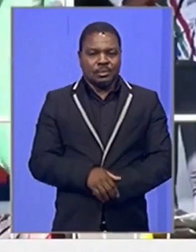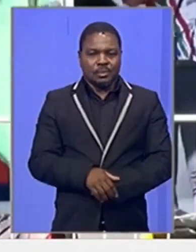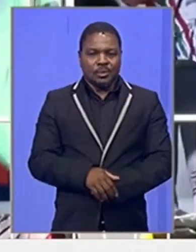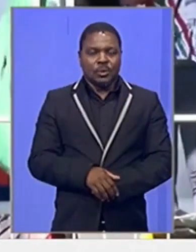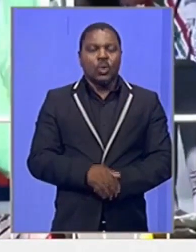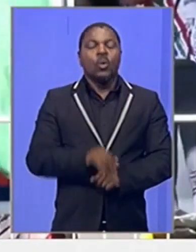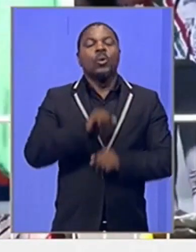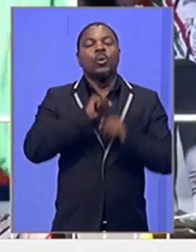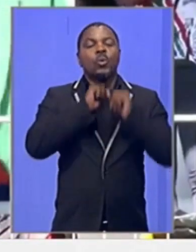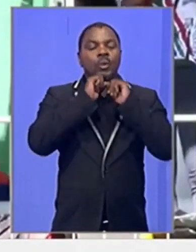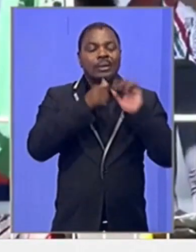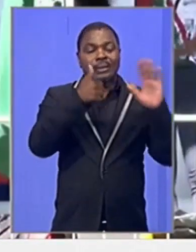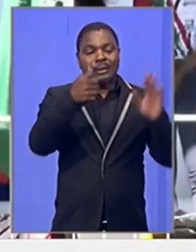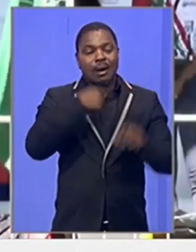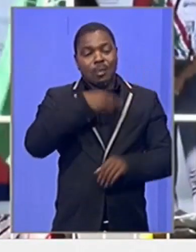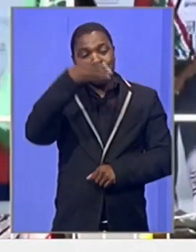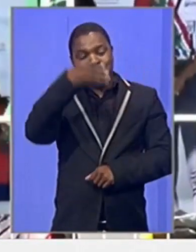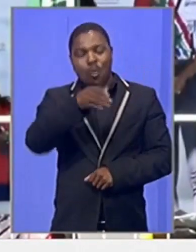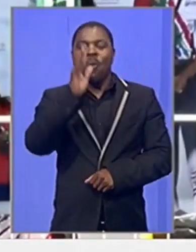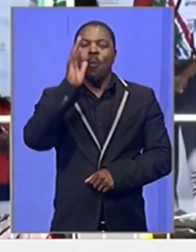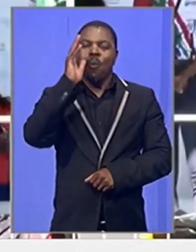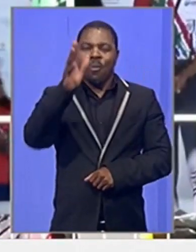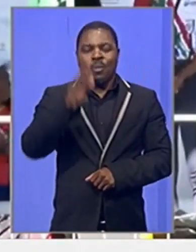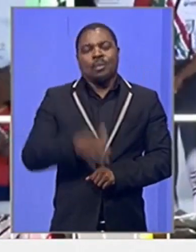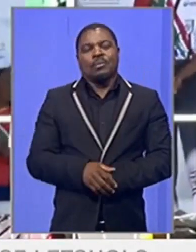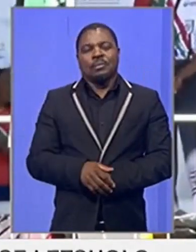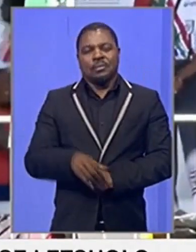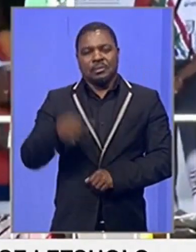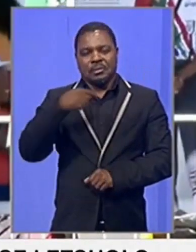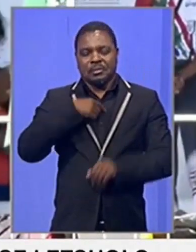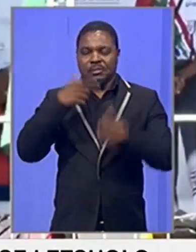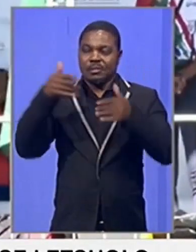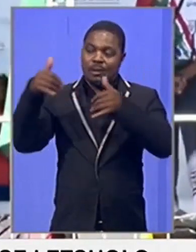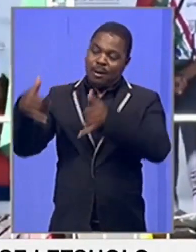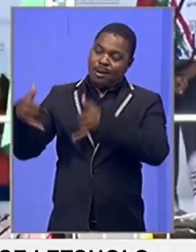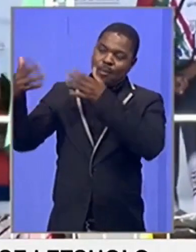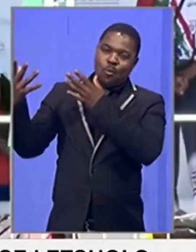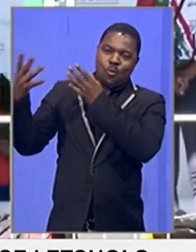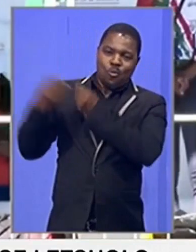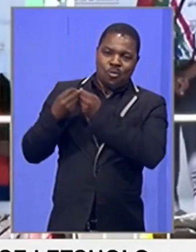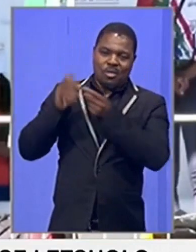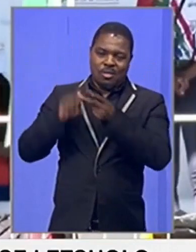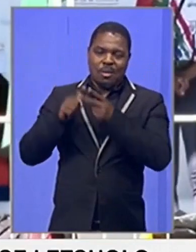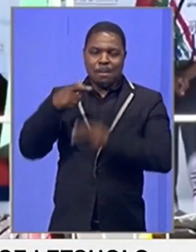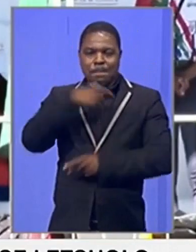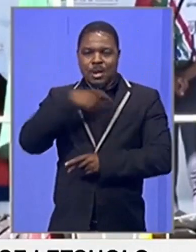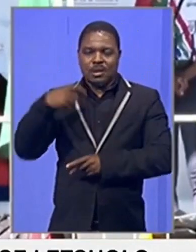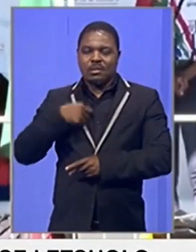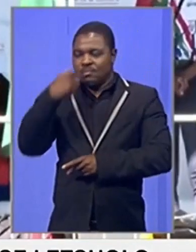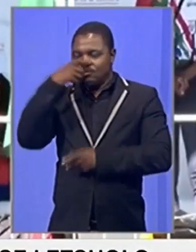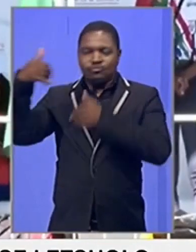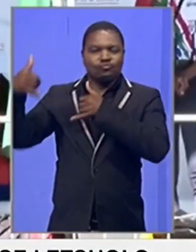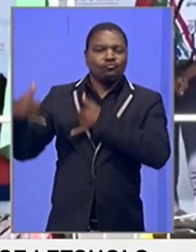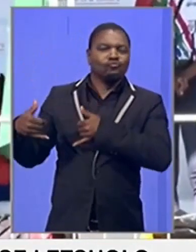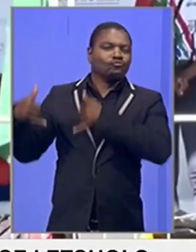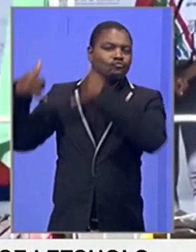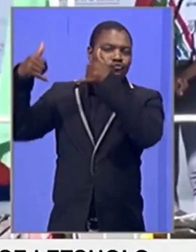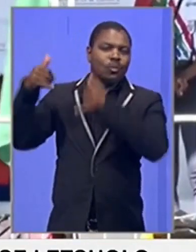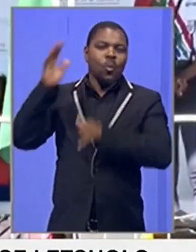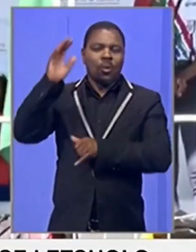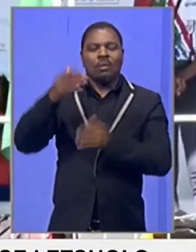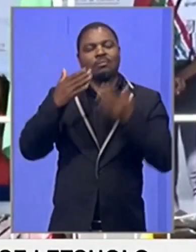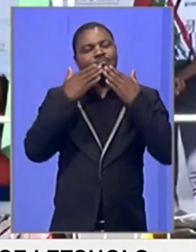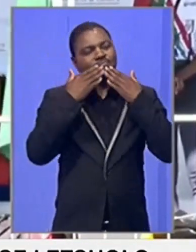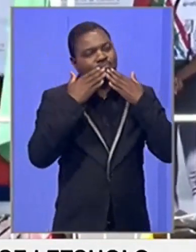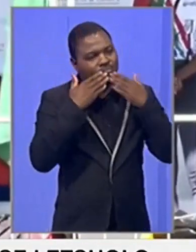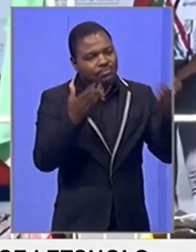of August when I lift that cup with you, with the President Ramaphosa. Sinibonga